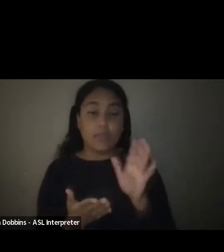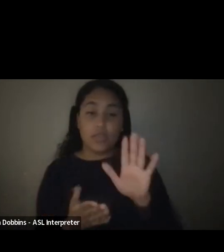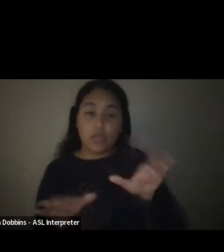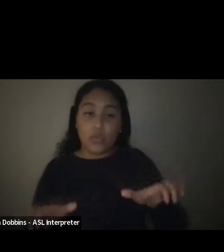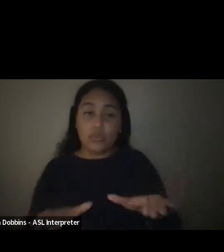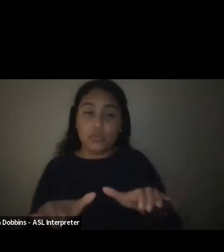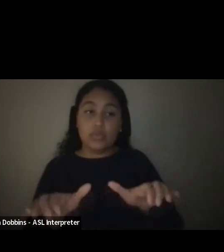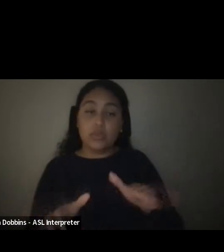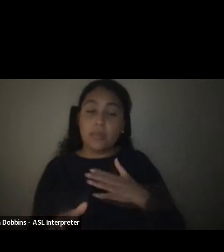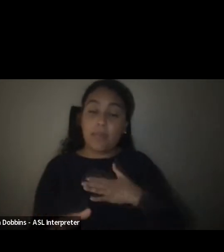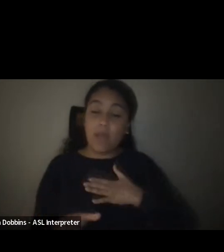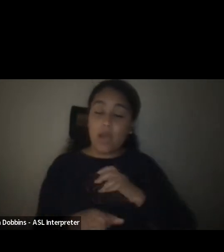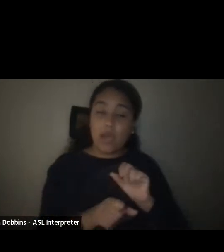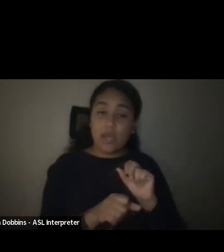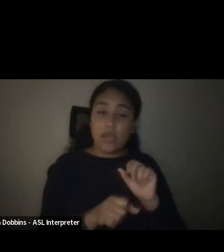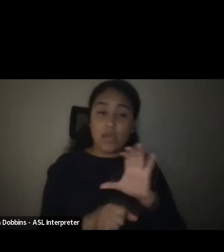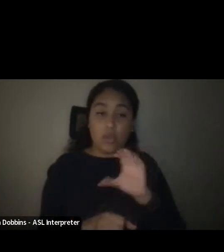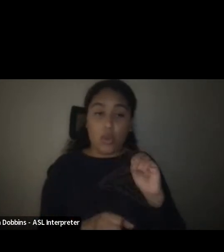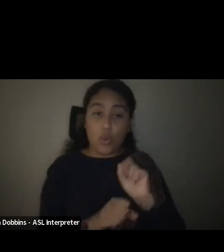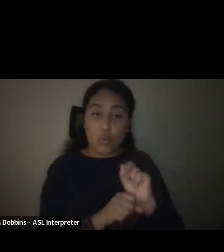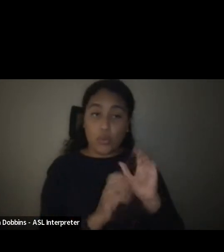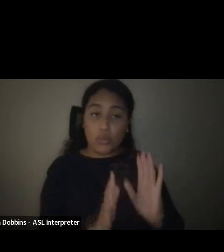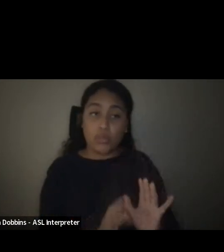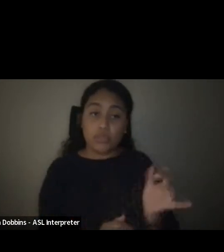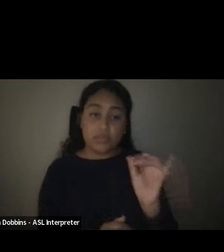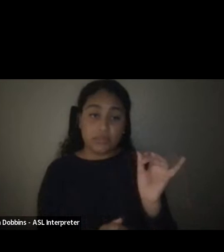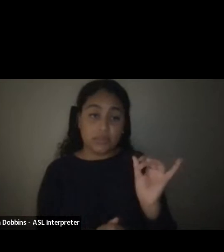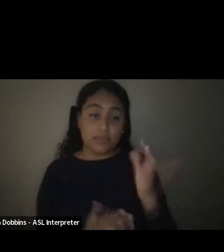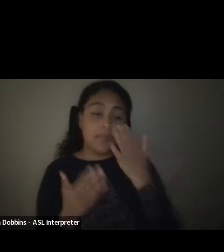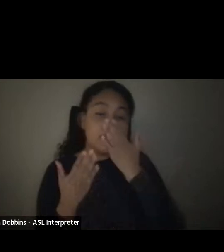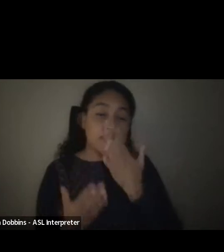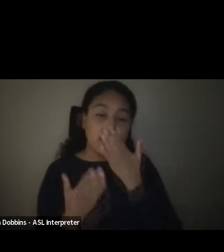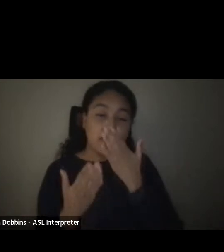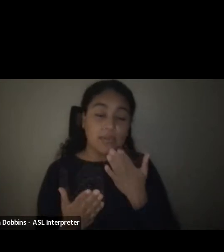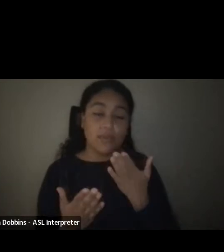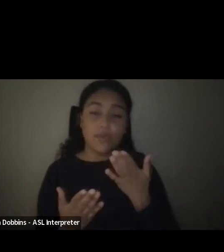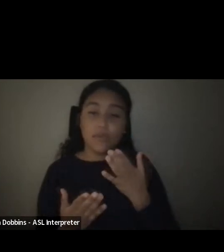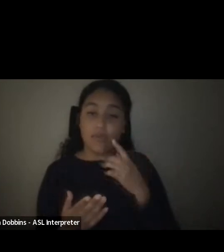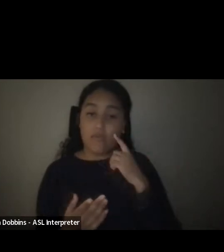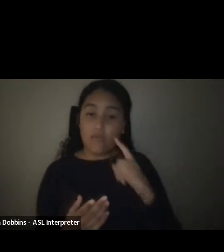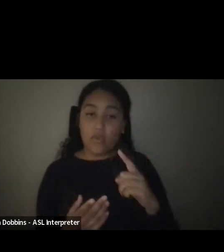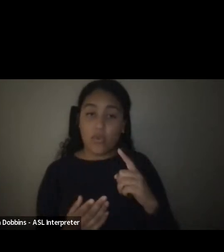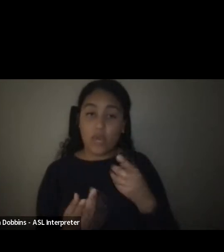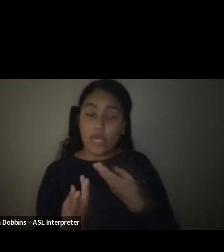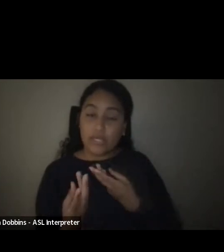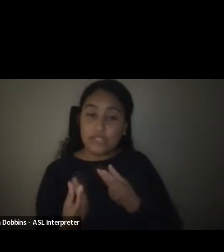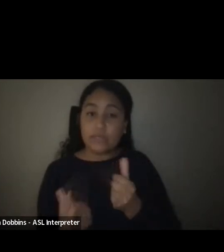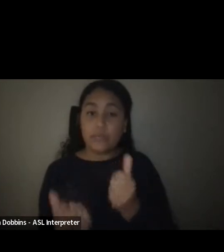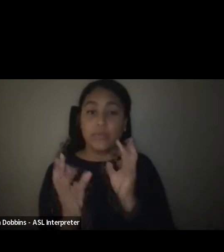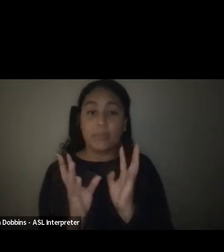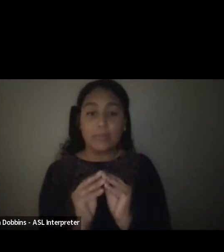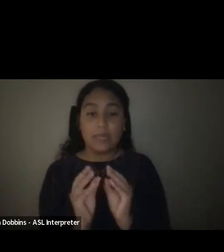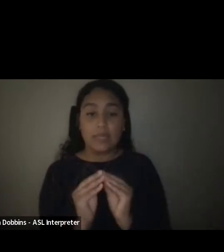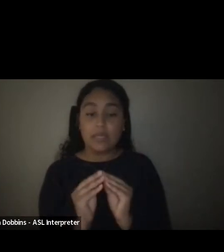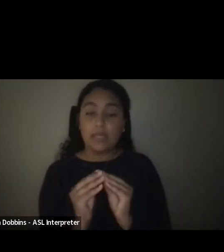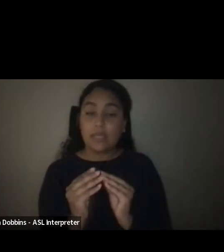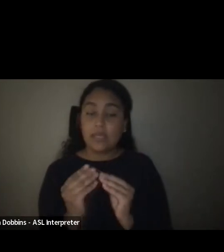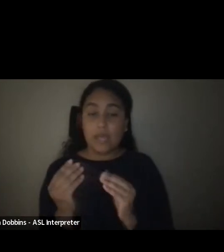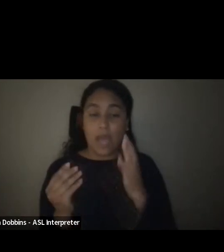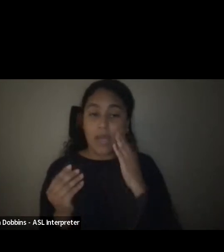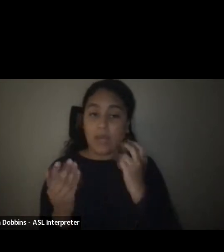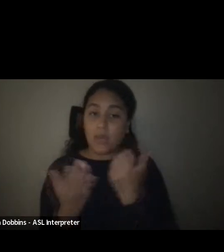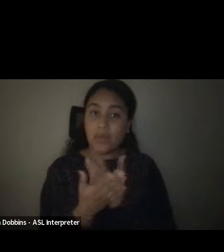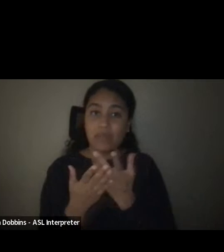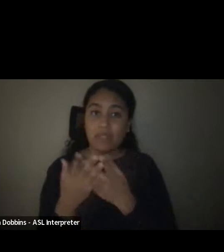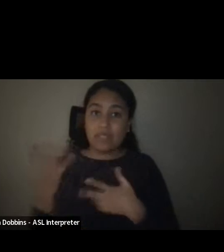my colleagues as well, for just running a really smooth meeting, and despite a